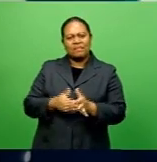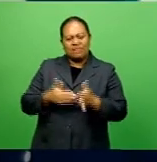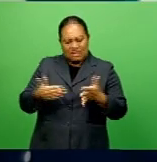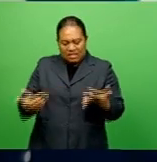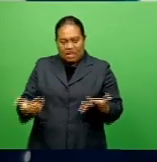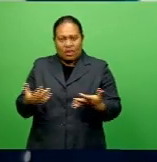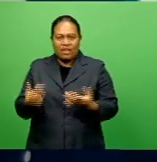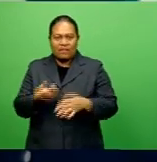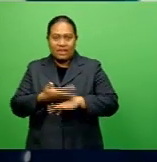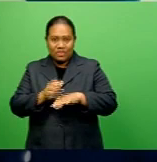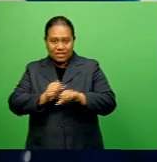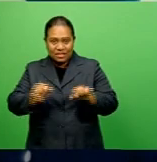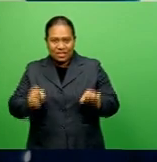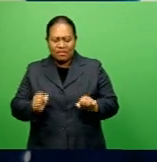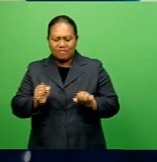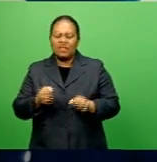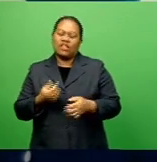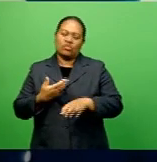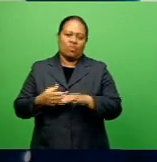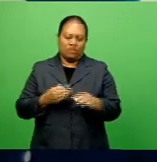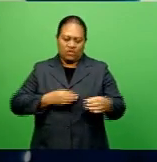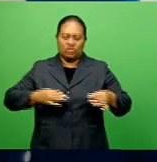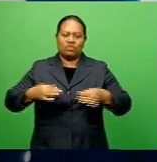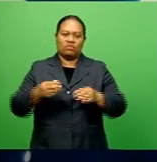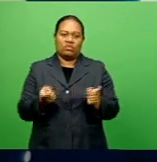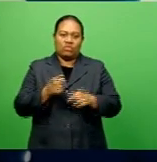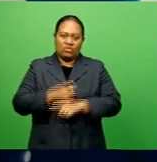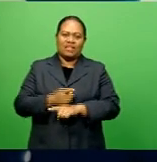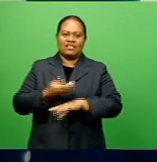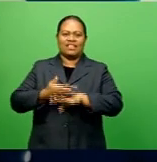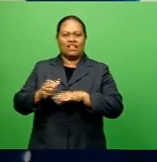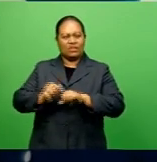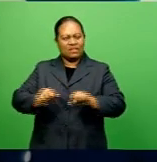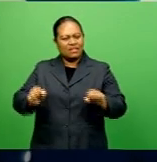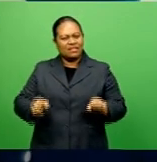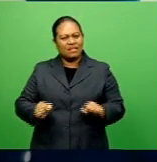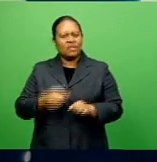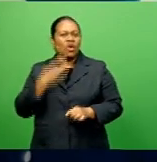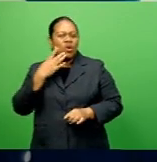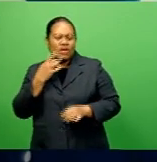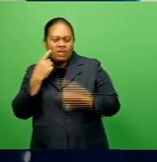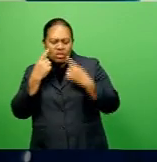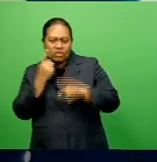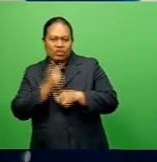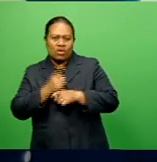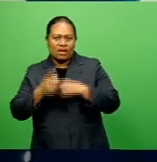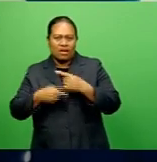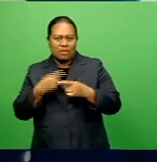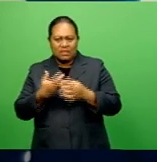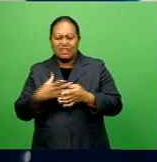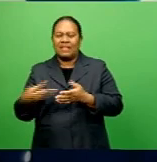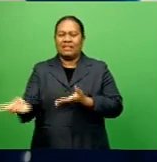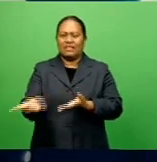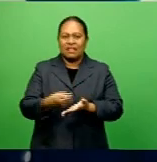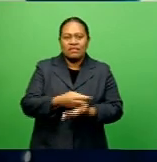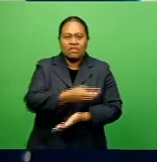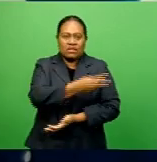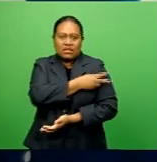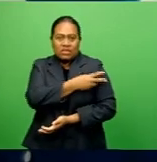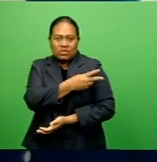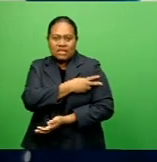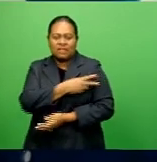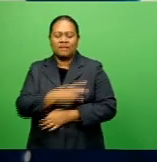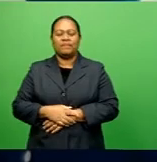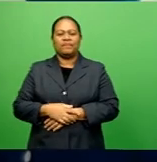system into the new IT system that we are bringing on board. And when I'm talking about enhancement, I'm talking about data security, I'm talking